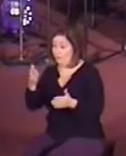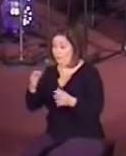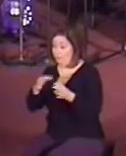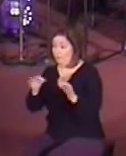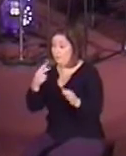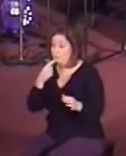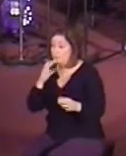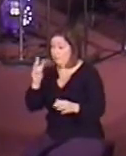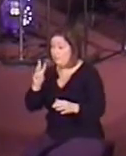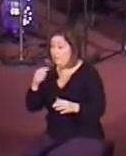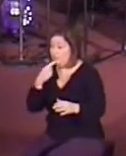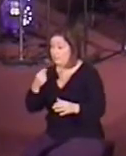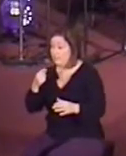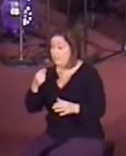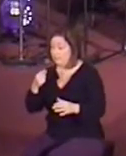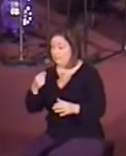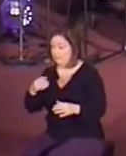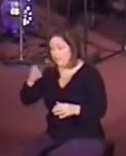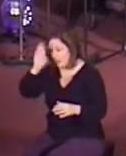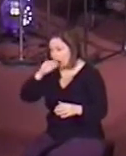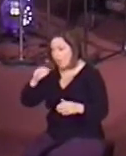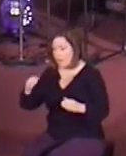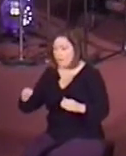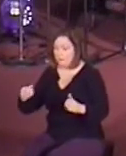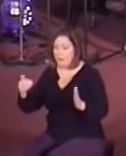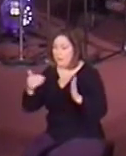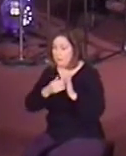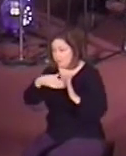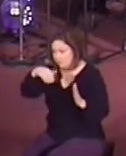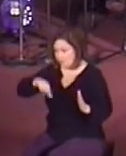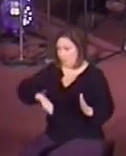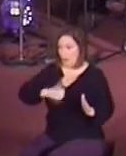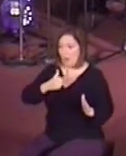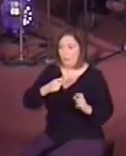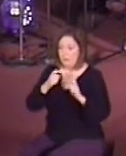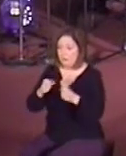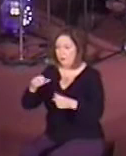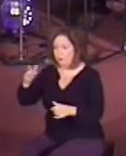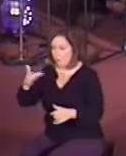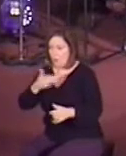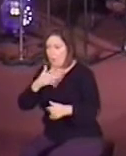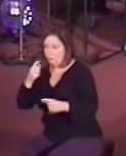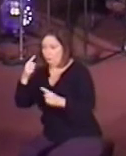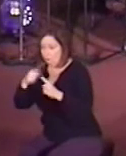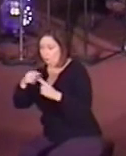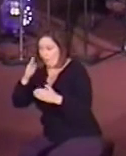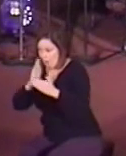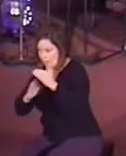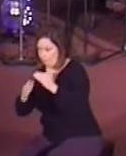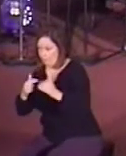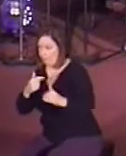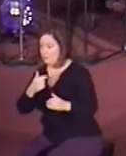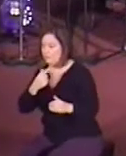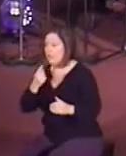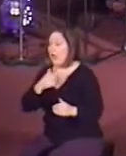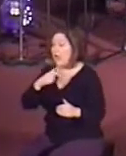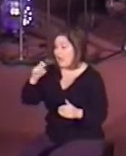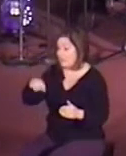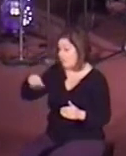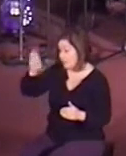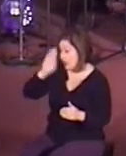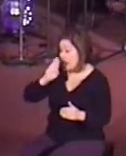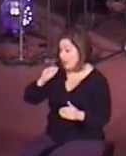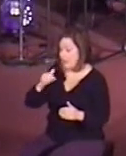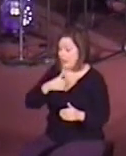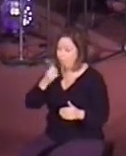proud but gives grace to the humble. And it takes a humble man to say, I need God. I've made mistakes. I need forgiveness. I can't